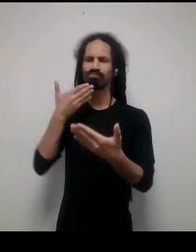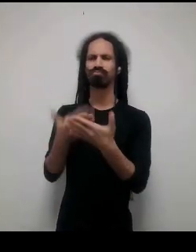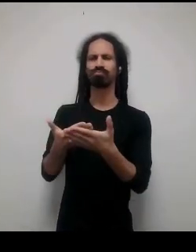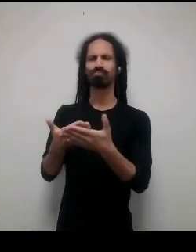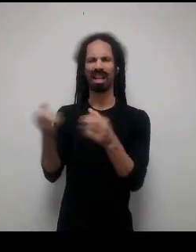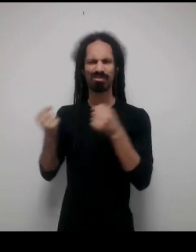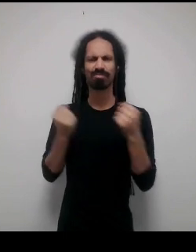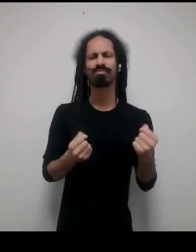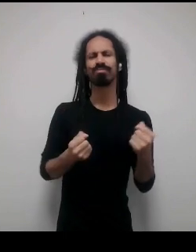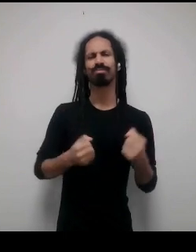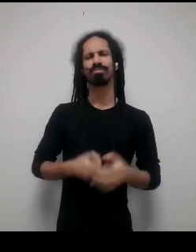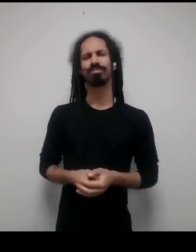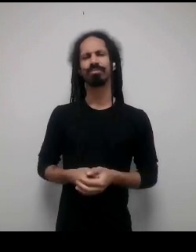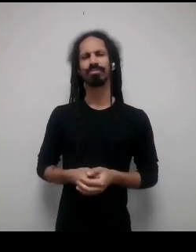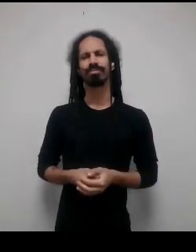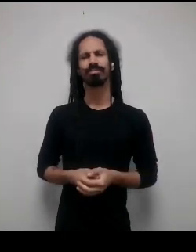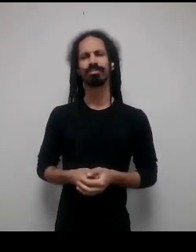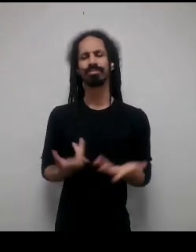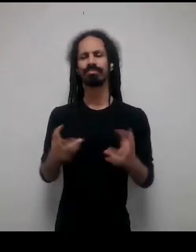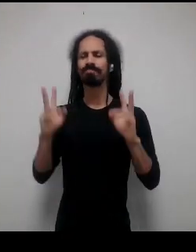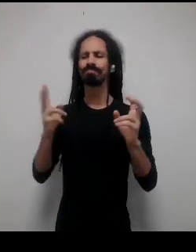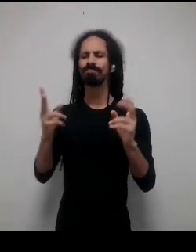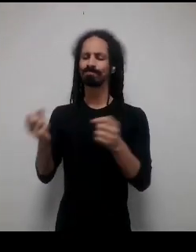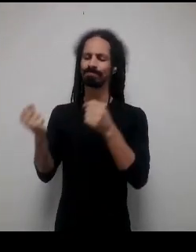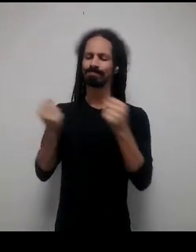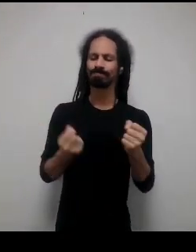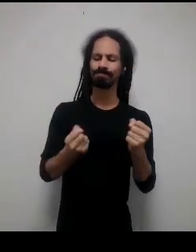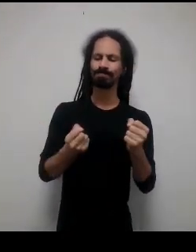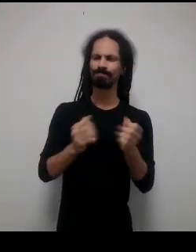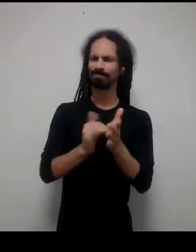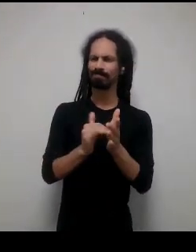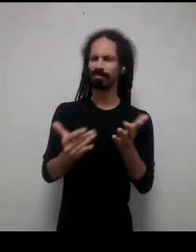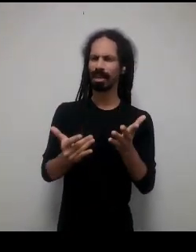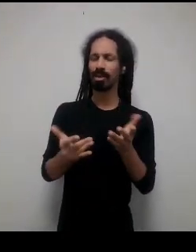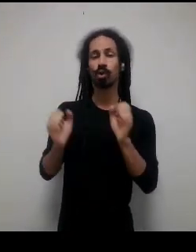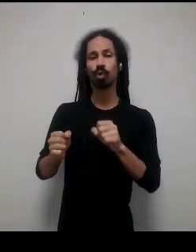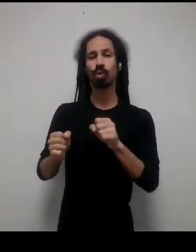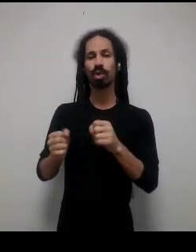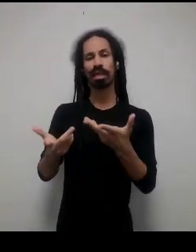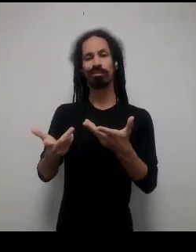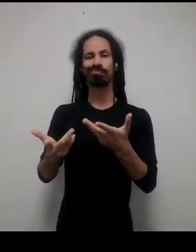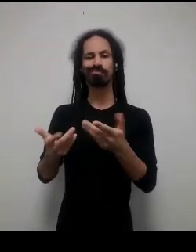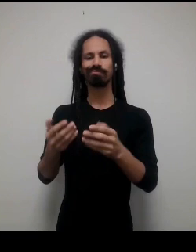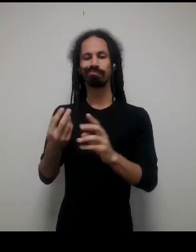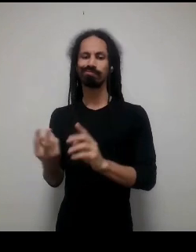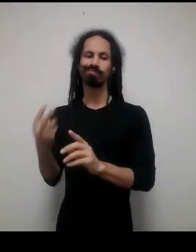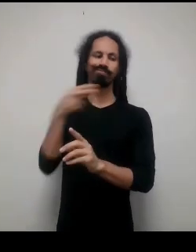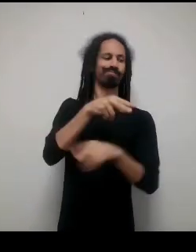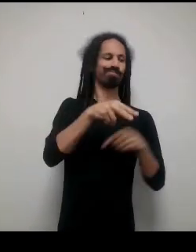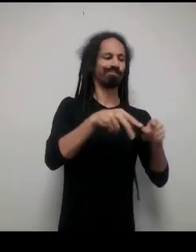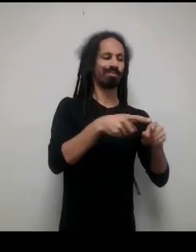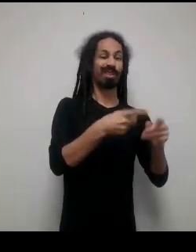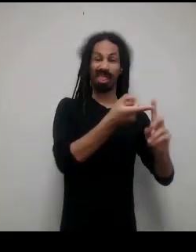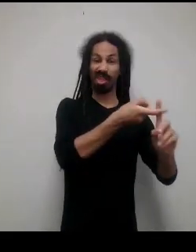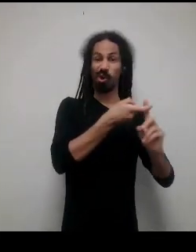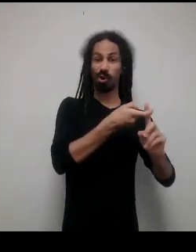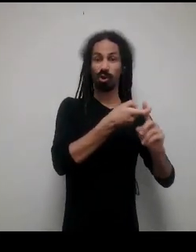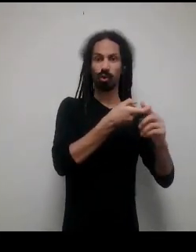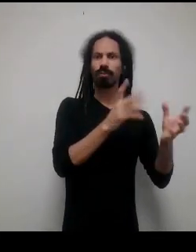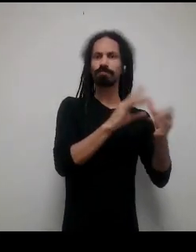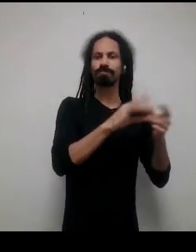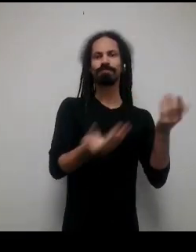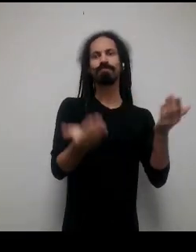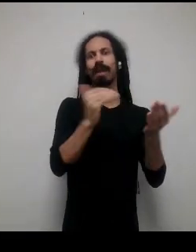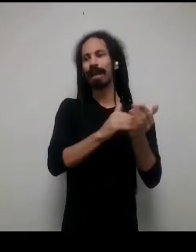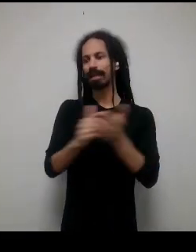could end strong are by referring back to the hook that you used in your introduction. Perhaps if it's relevant, you might want to include